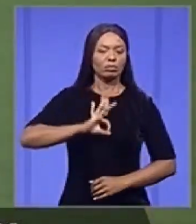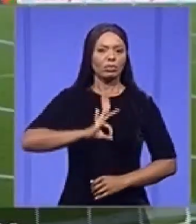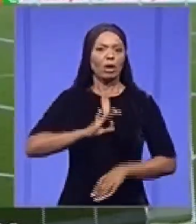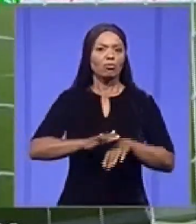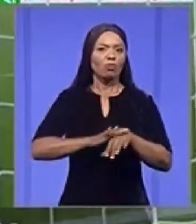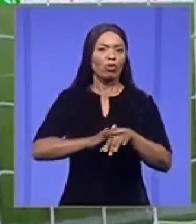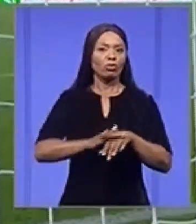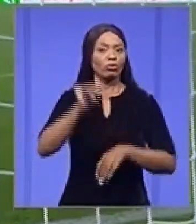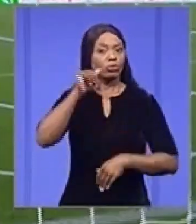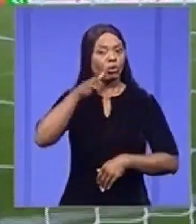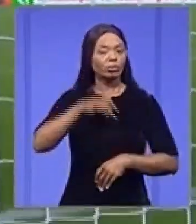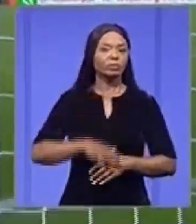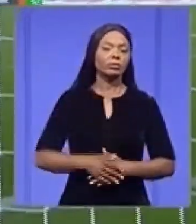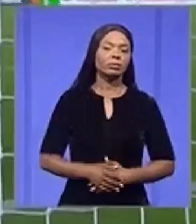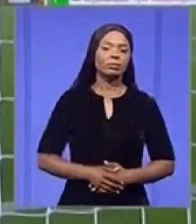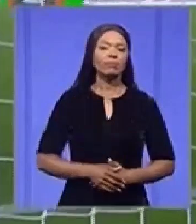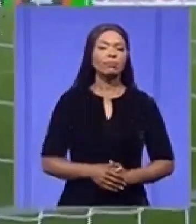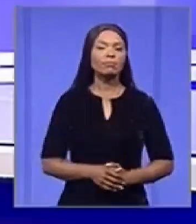moso.